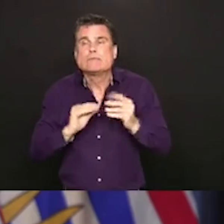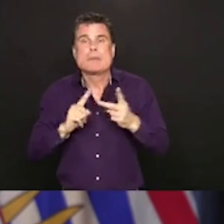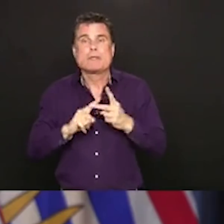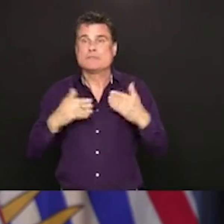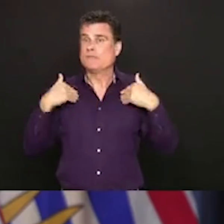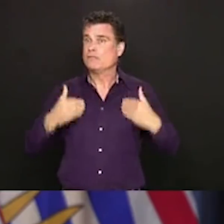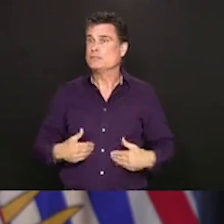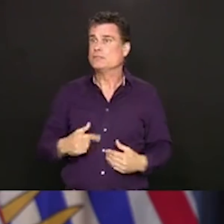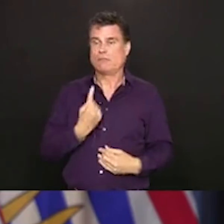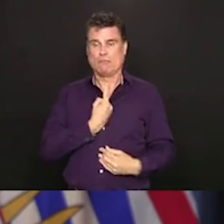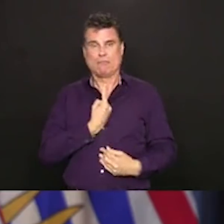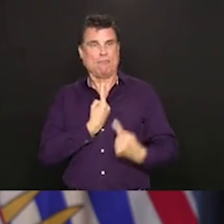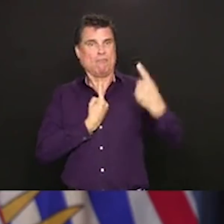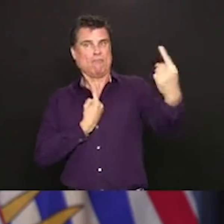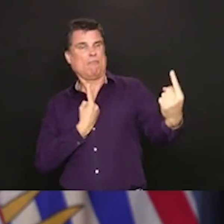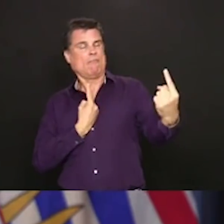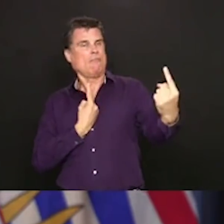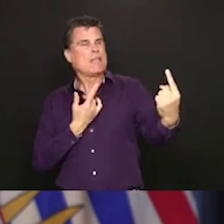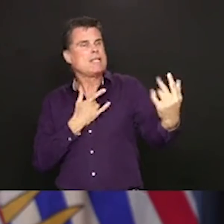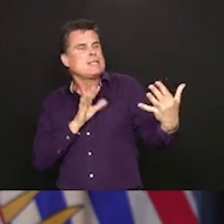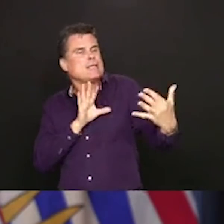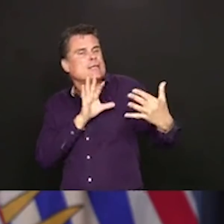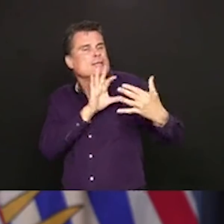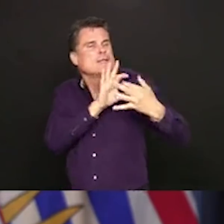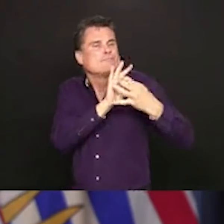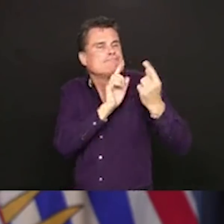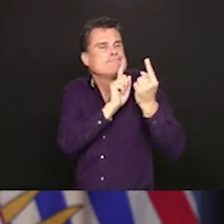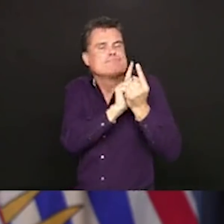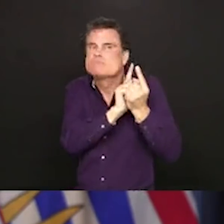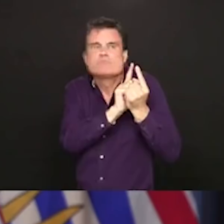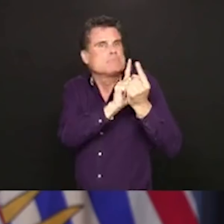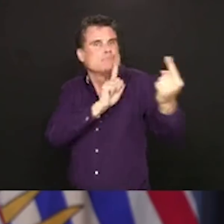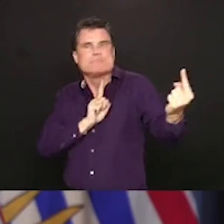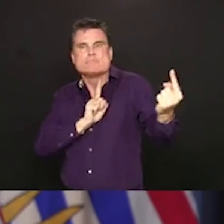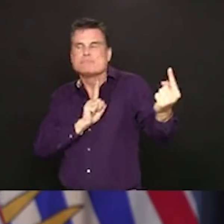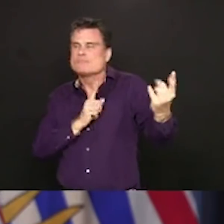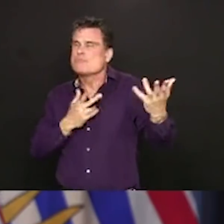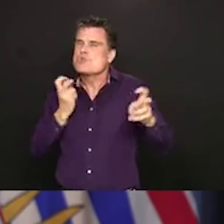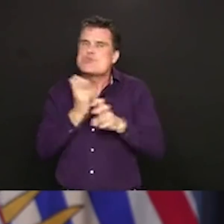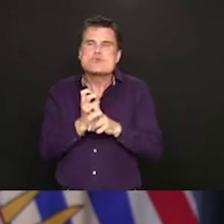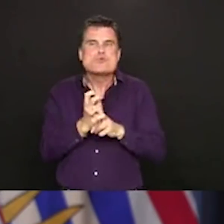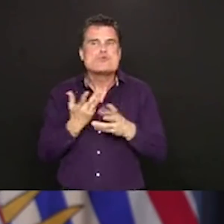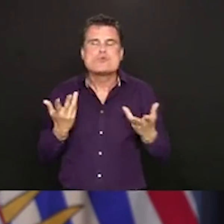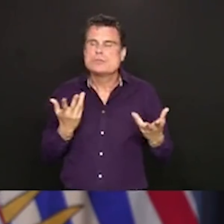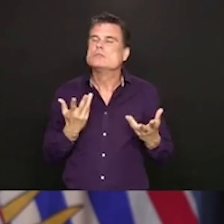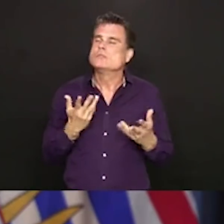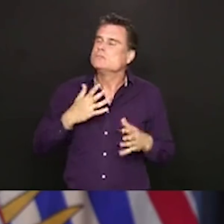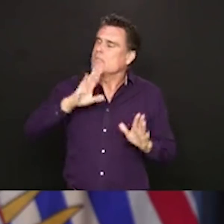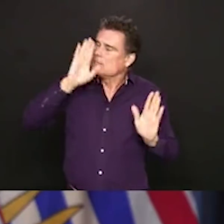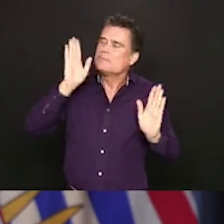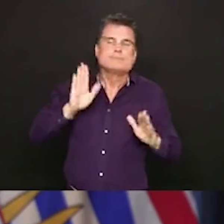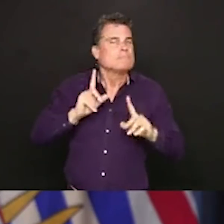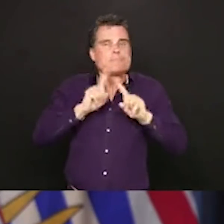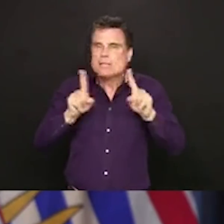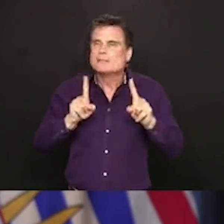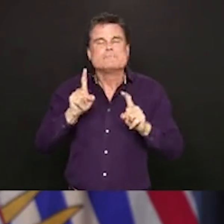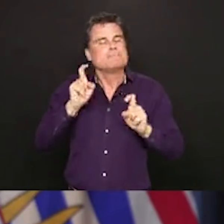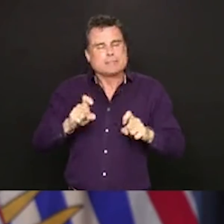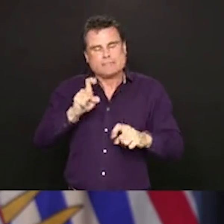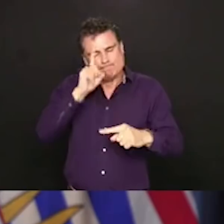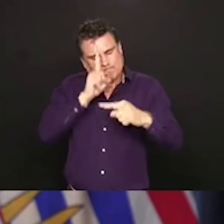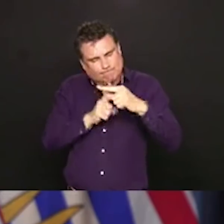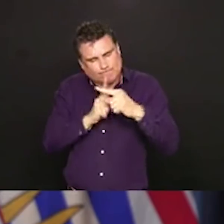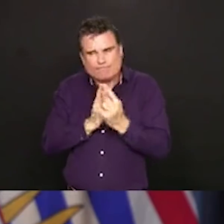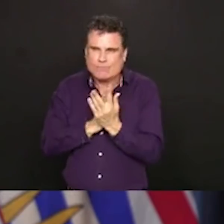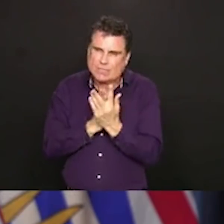continue to act today. We are at that important crossroads in these few weeks right now. And I know you've